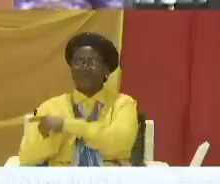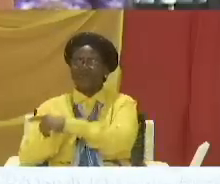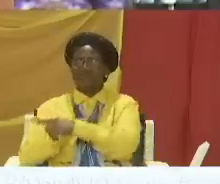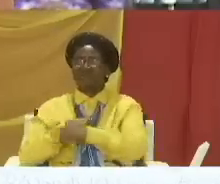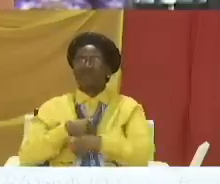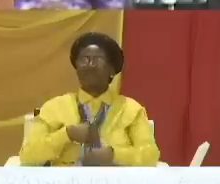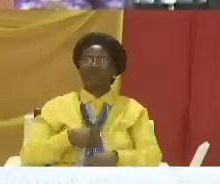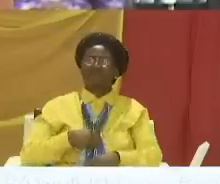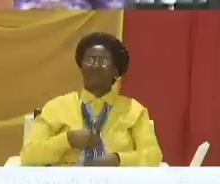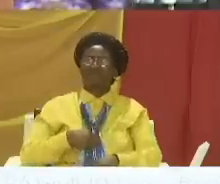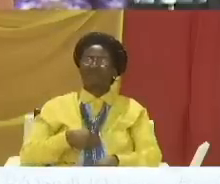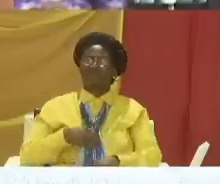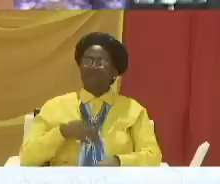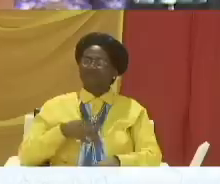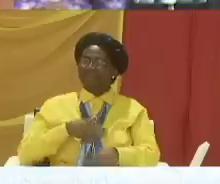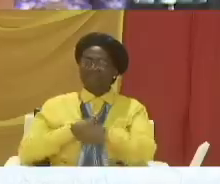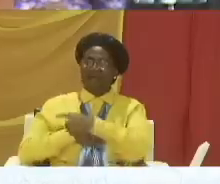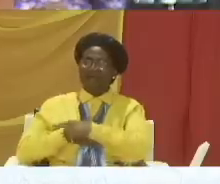my father assured me,